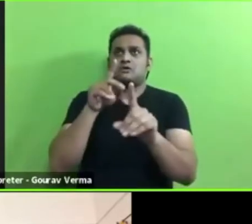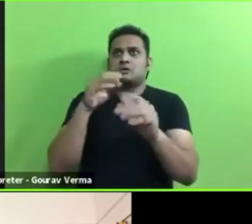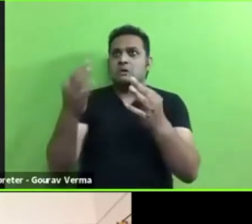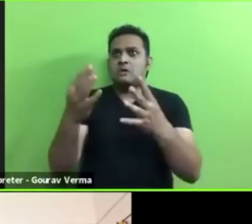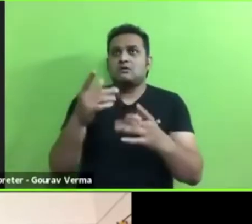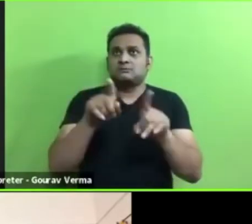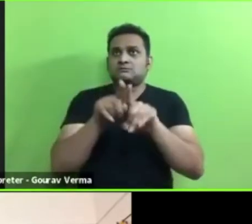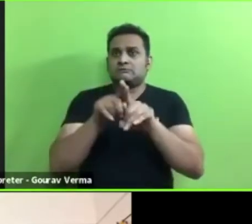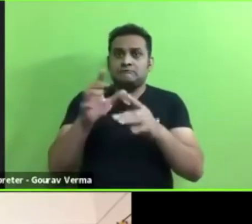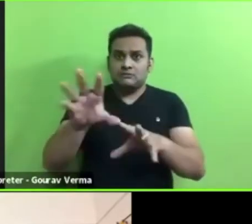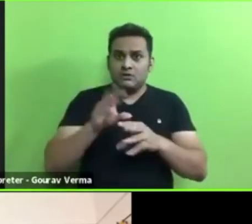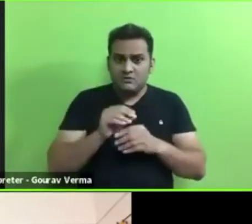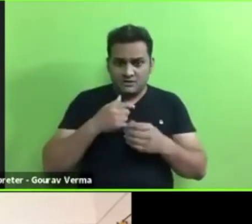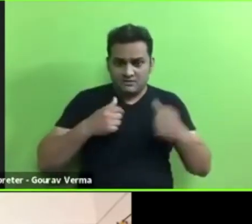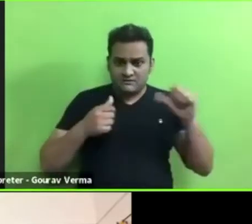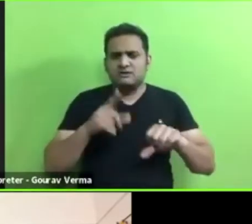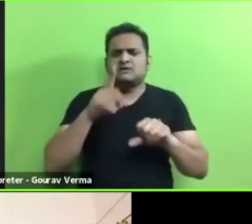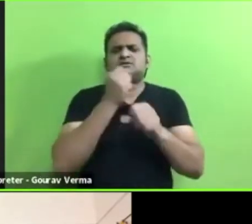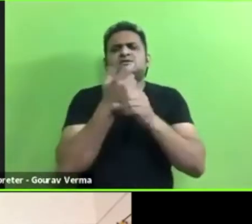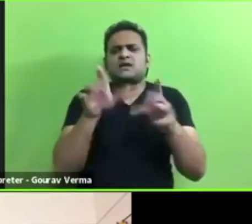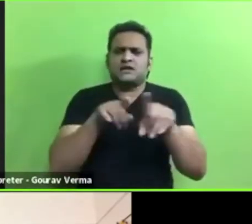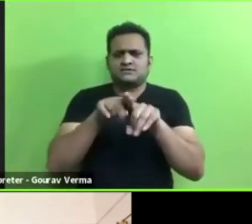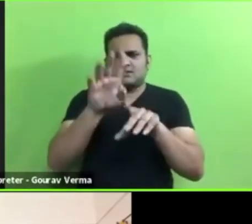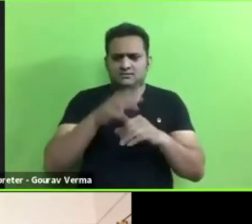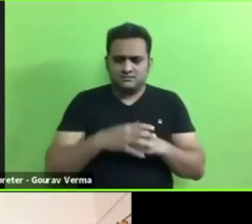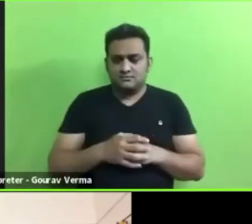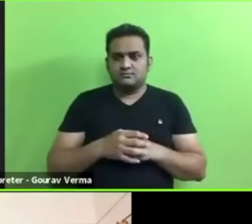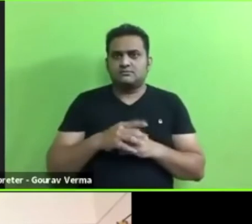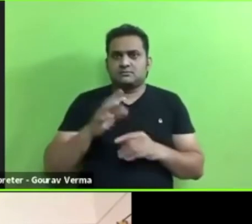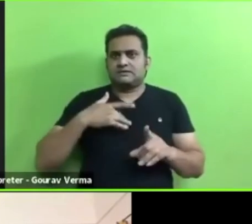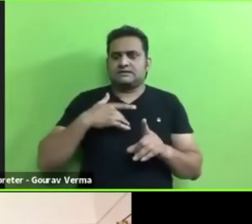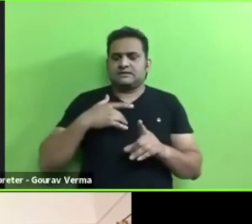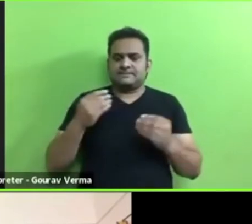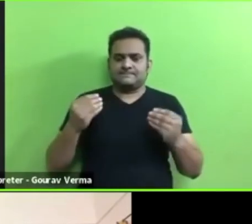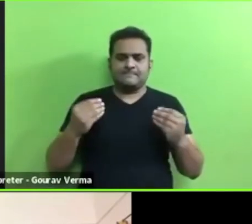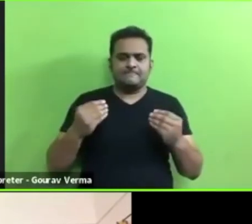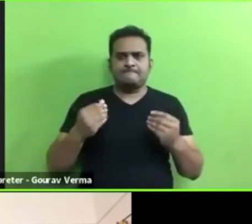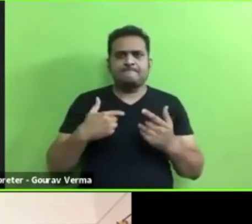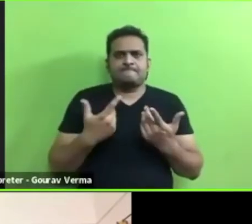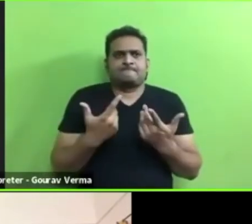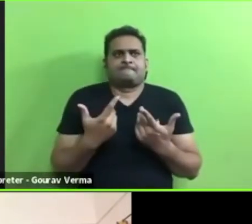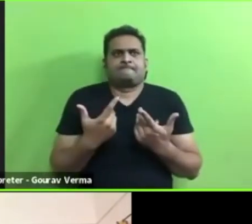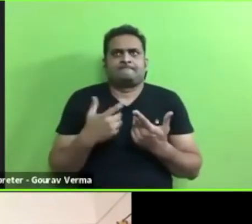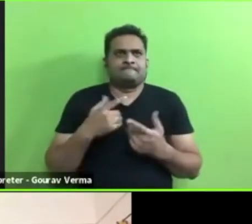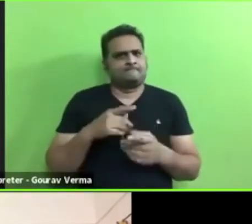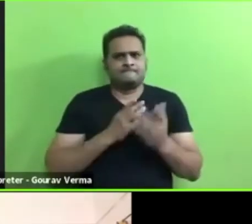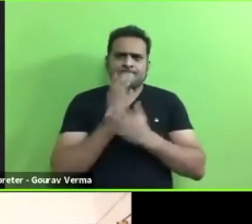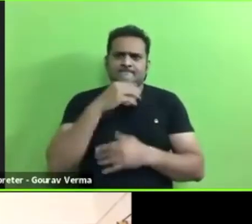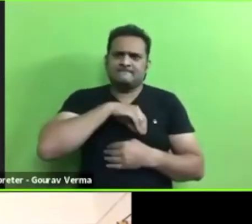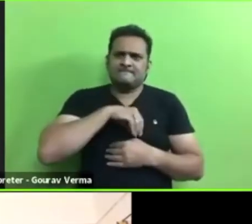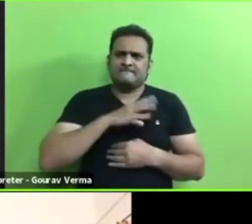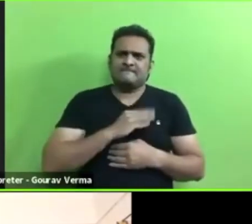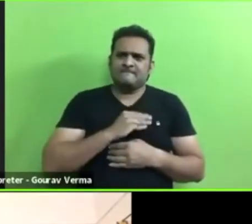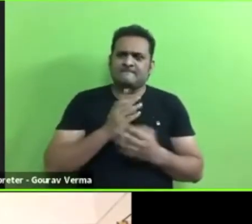the way female is, and this is just a very generalized example, my deprived self will always be insecure of that. And so